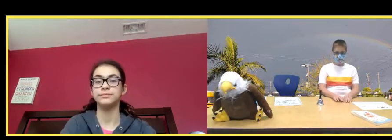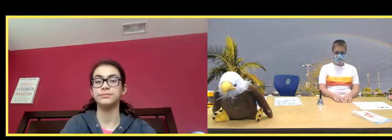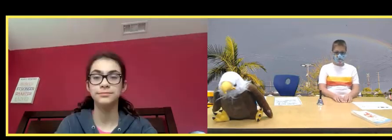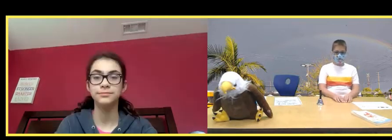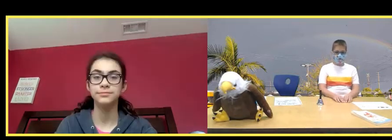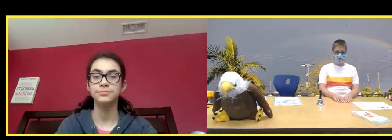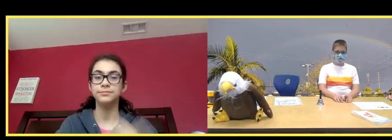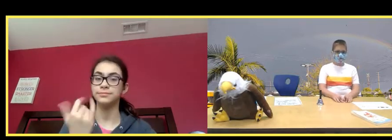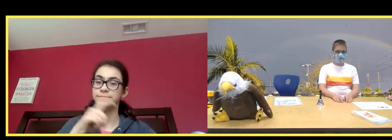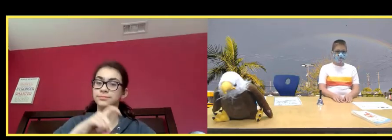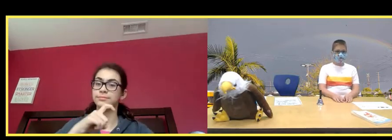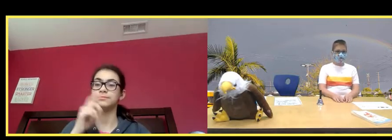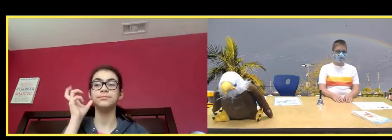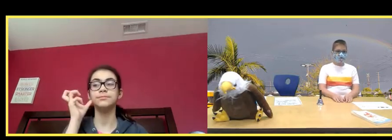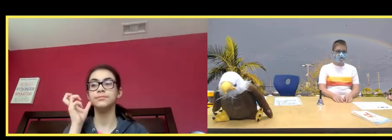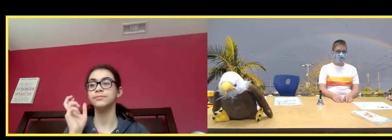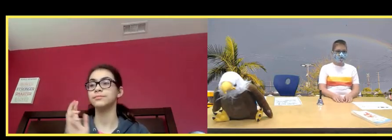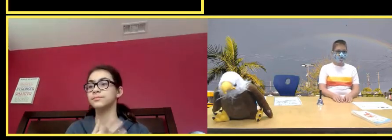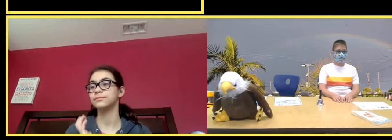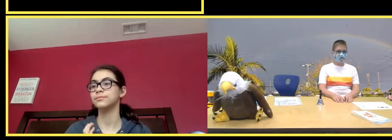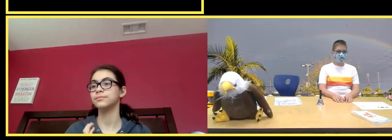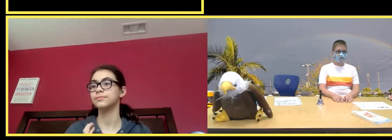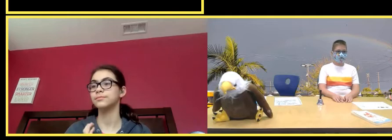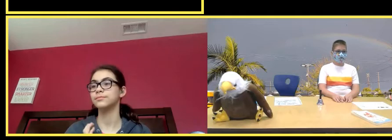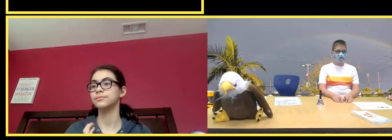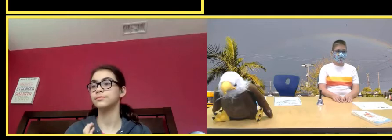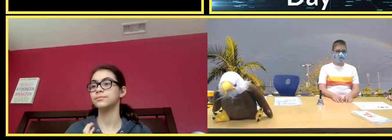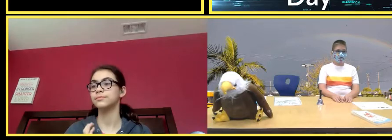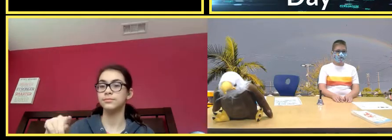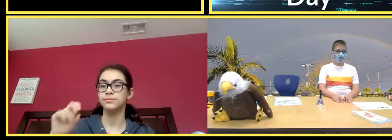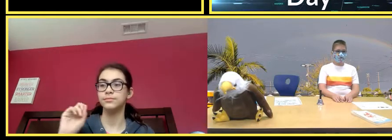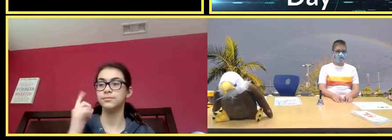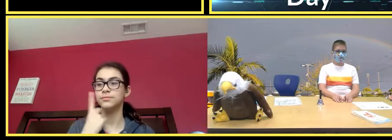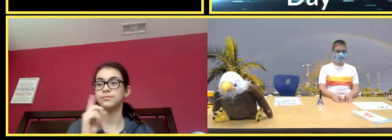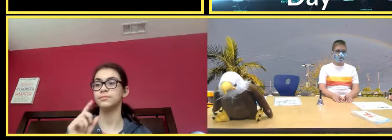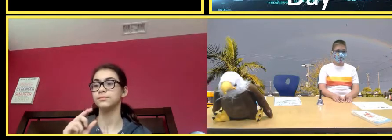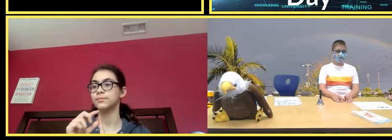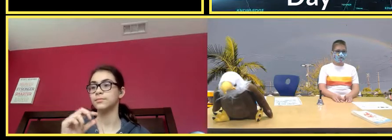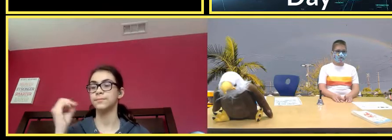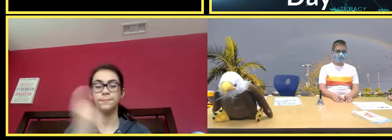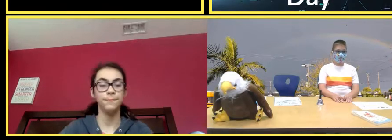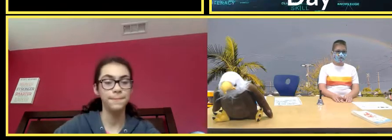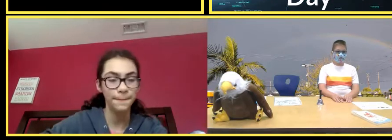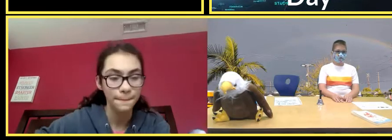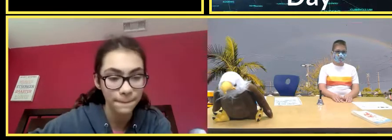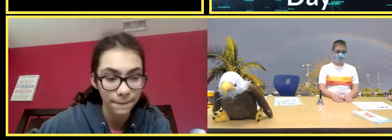And now let's hear from our Vice President on Word of the Day.